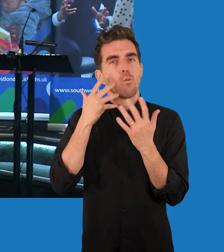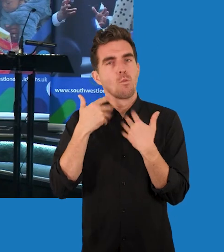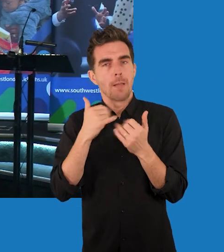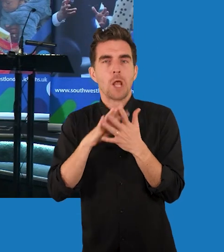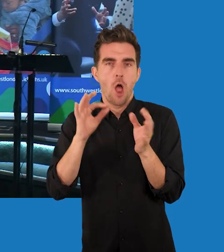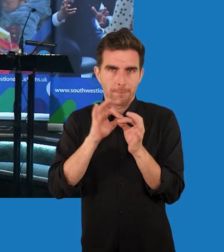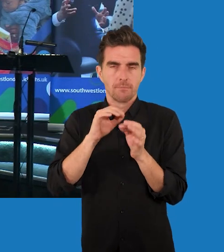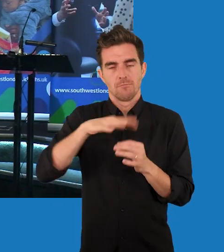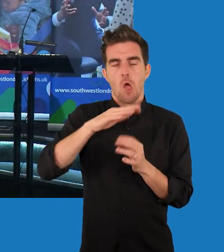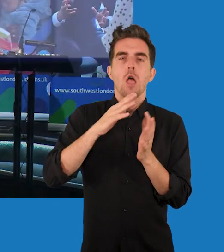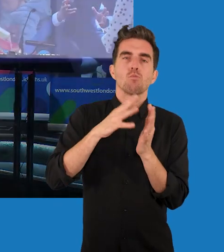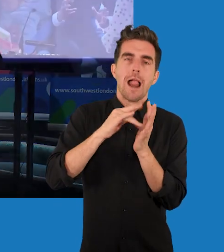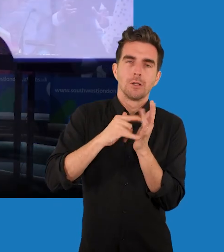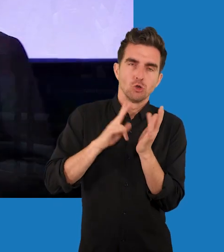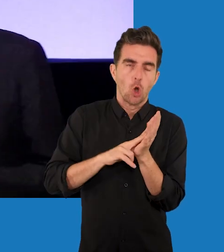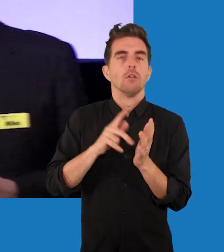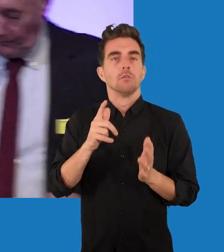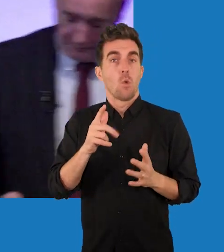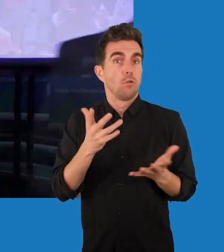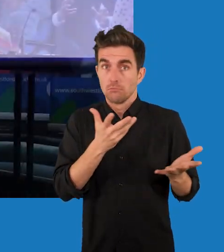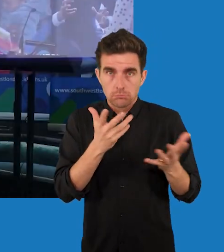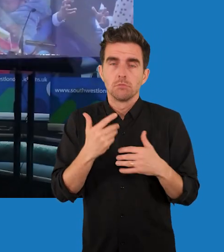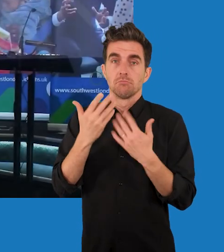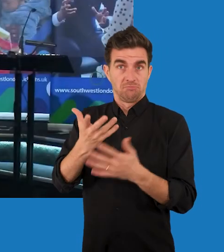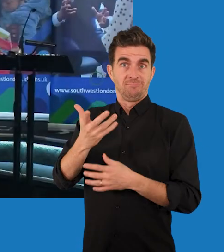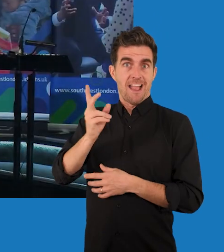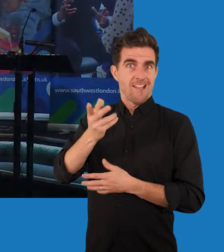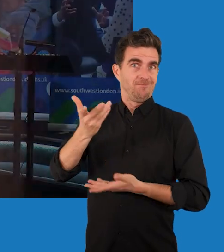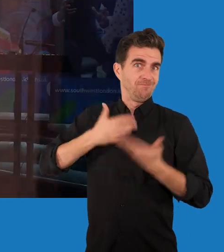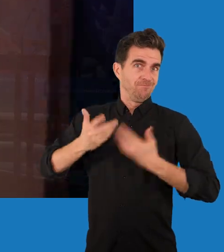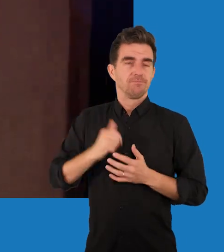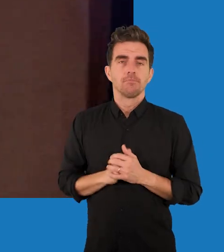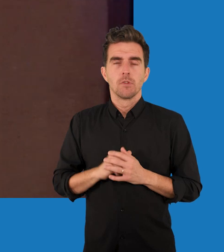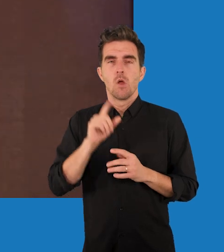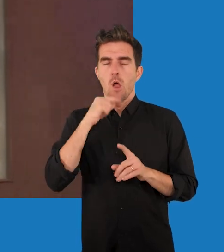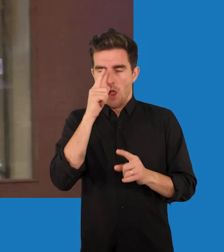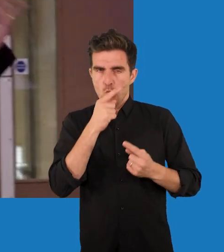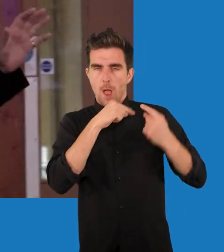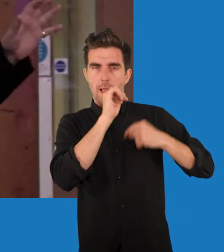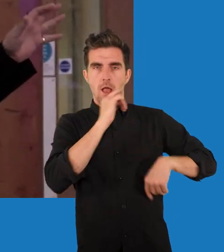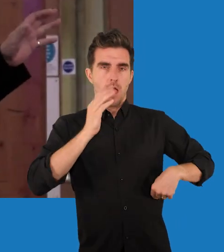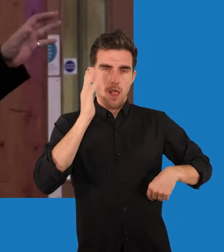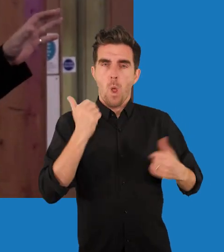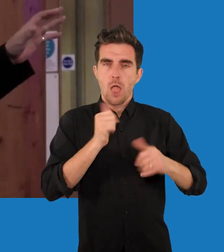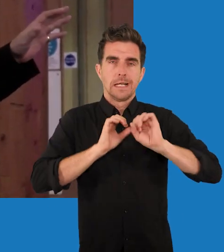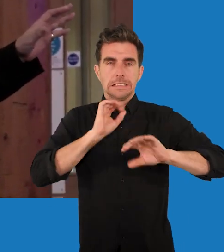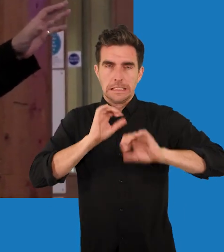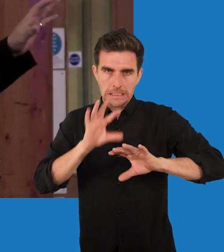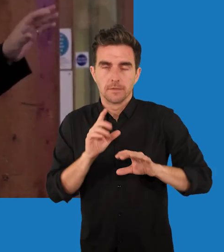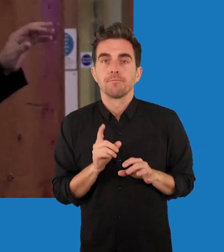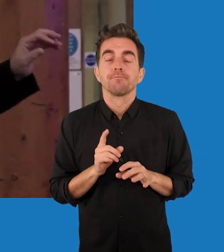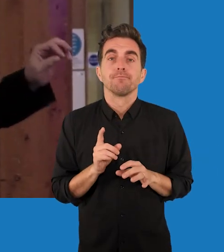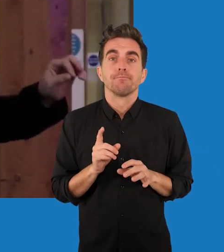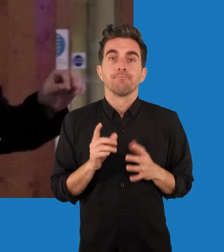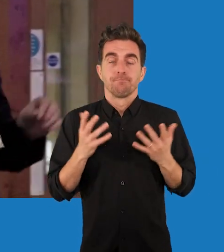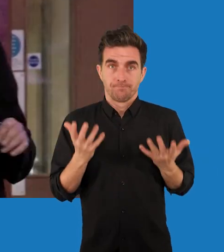Wilson, the Wilson site. Mark. Okay, so just going back to some of the presentations that we've heard already, I